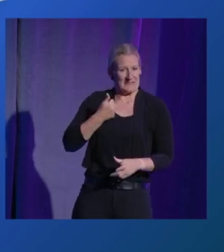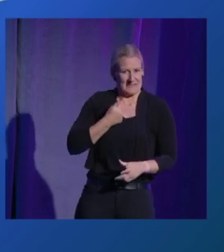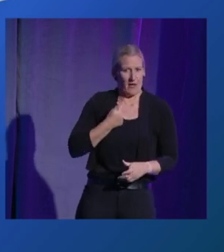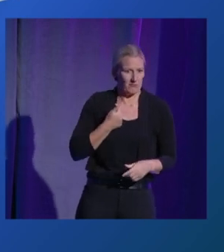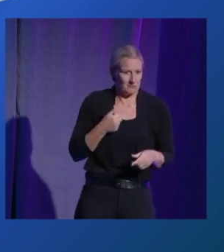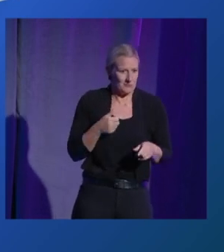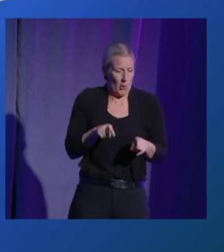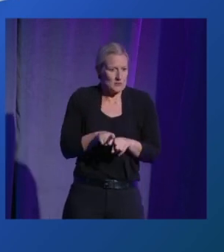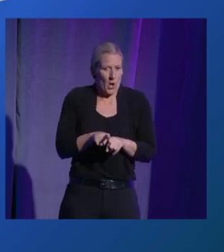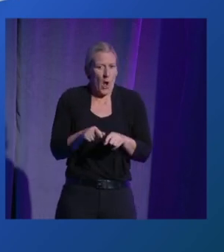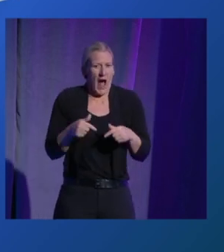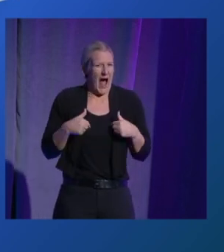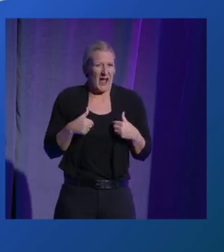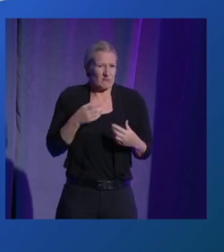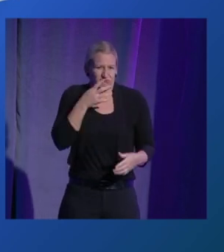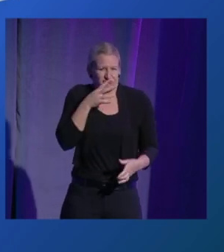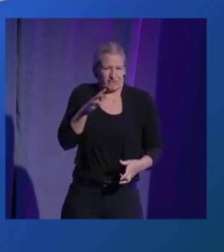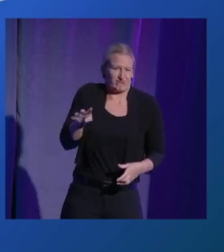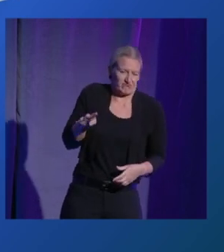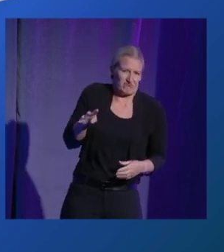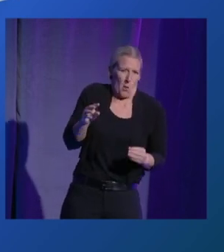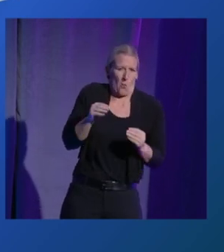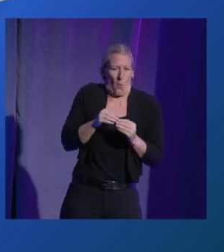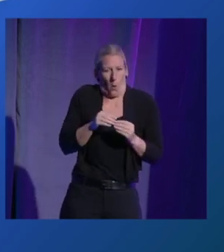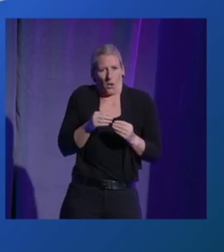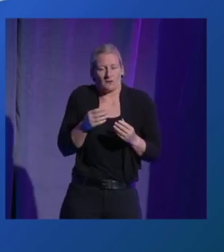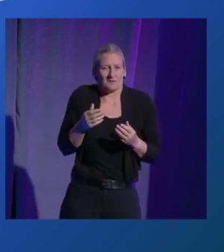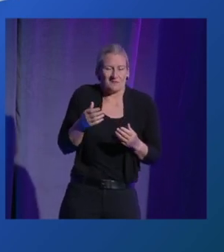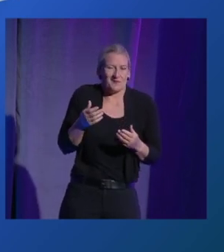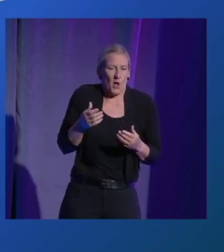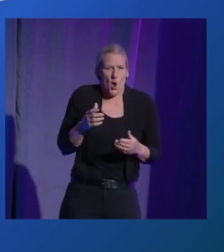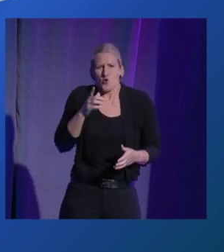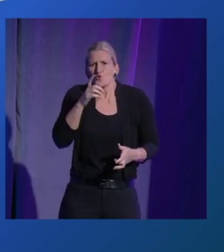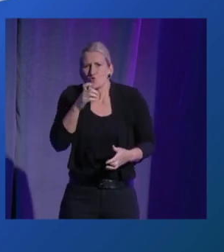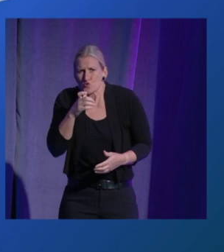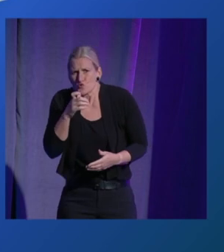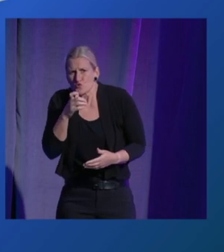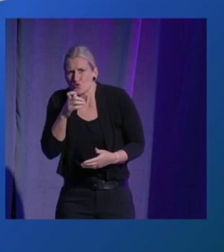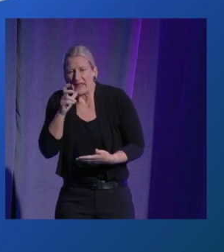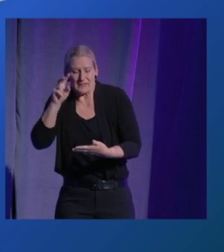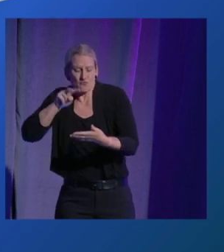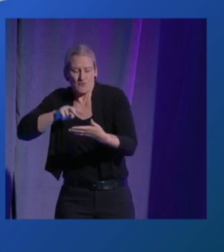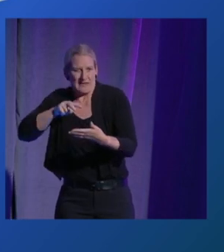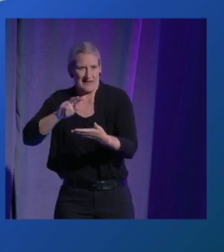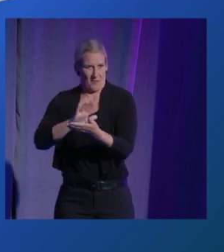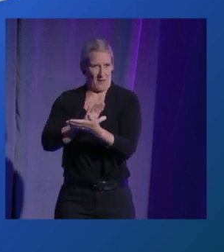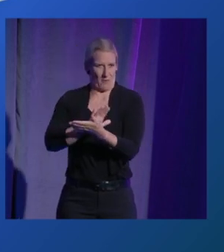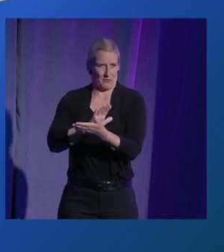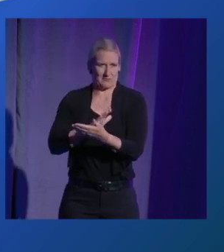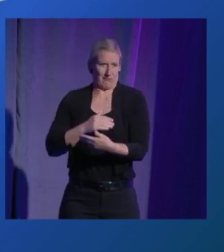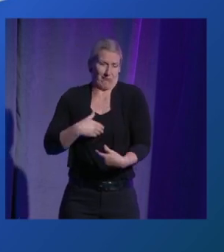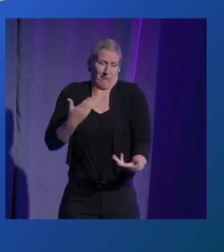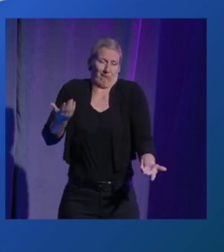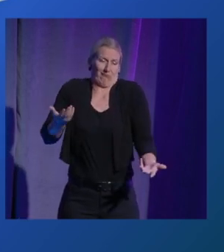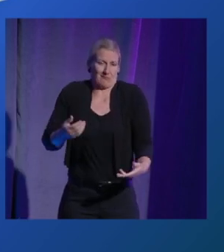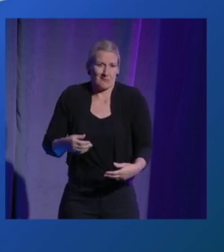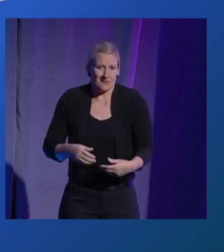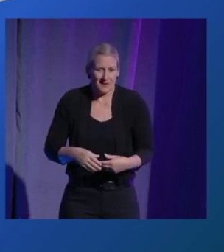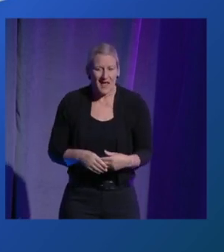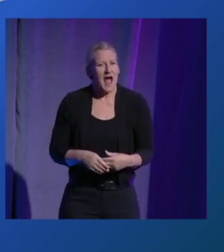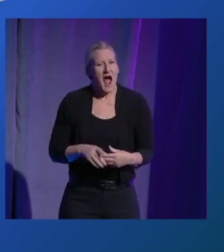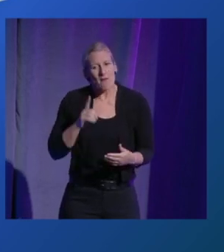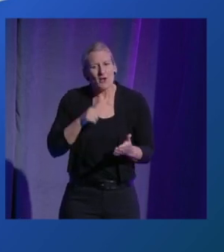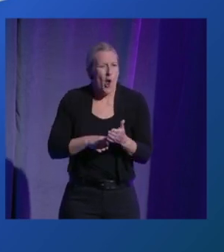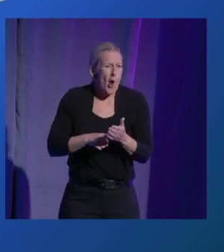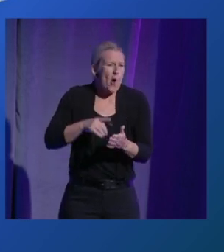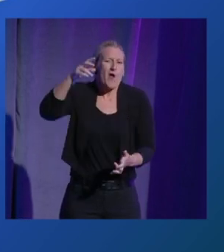I pay less attention to who is reading those papers right I know that it rarely gets to